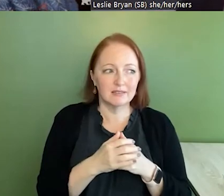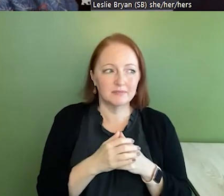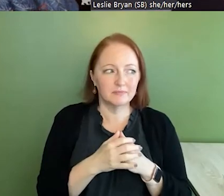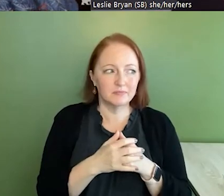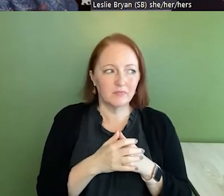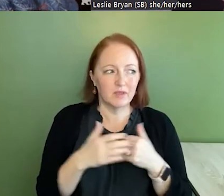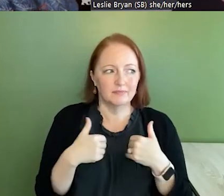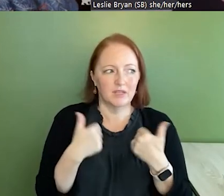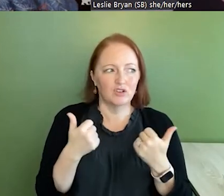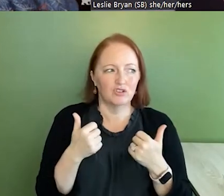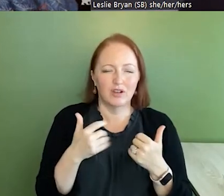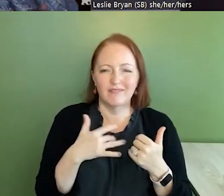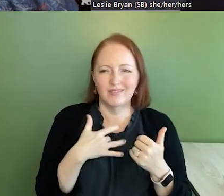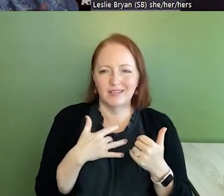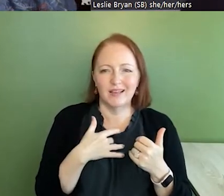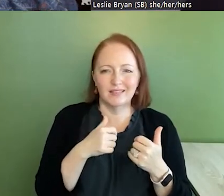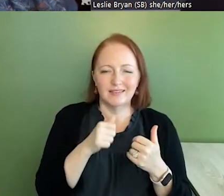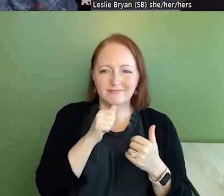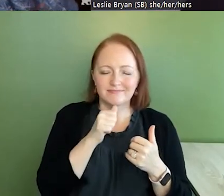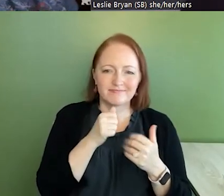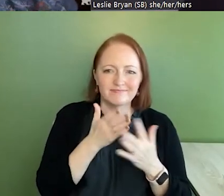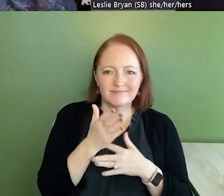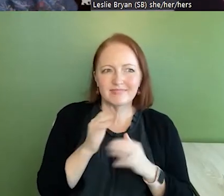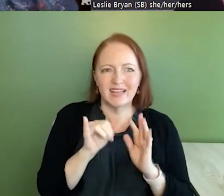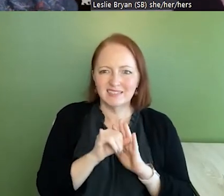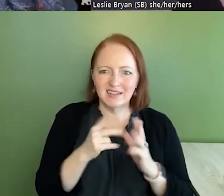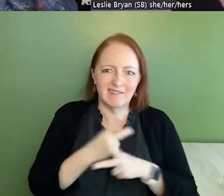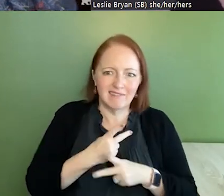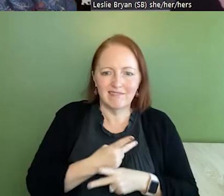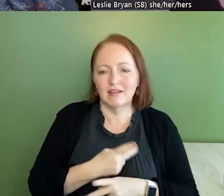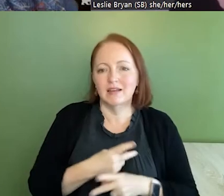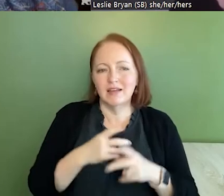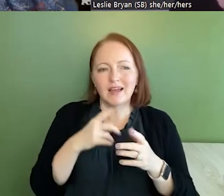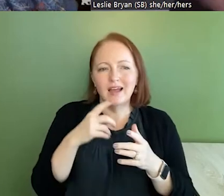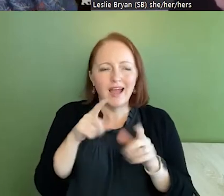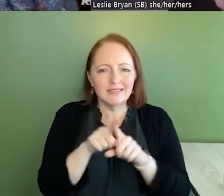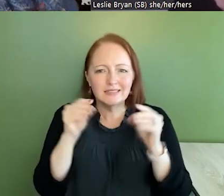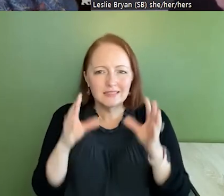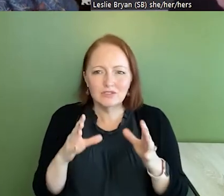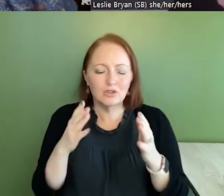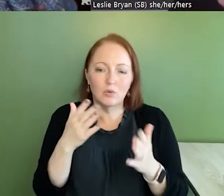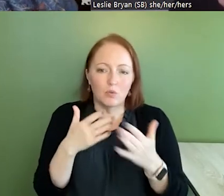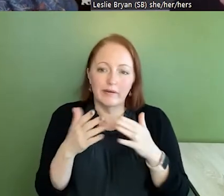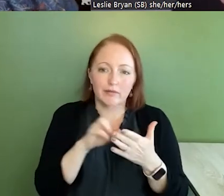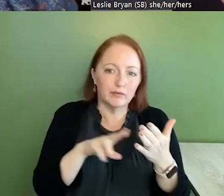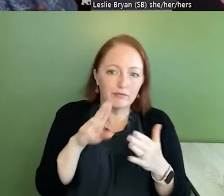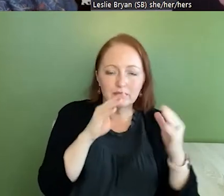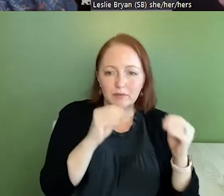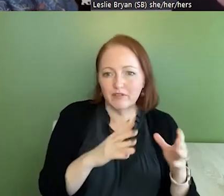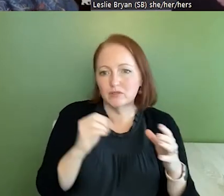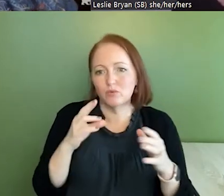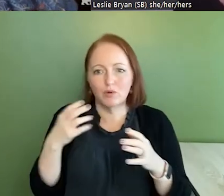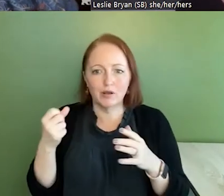know, the younger they are, I feel like they're really going through that sense of identity. How as a teacher at whatever level, university, most of